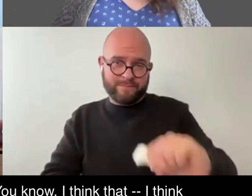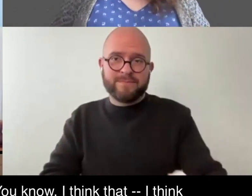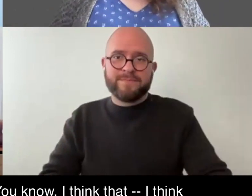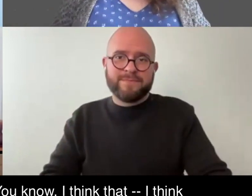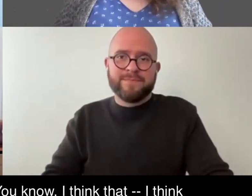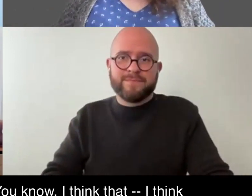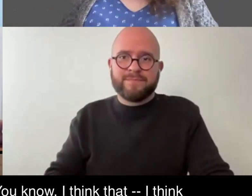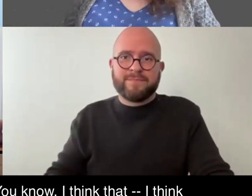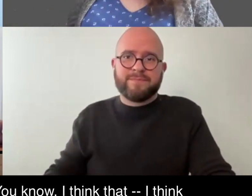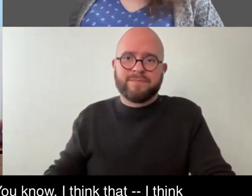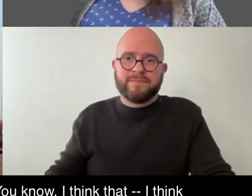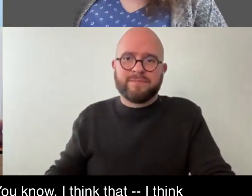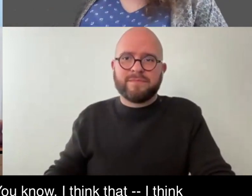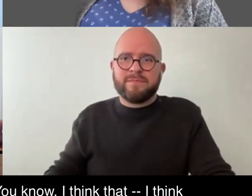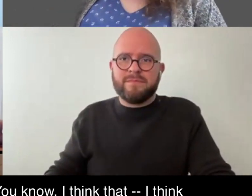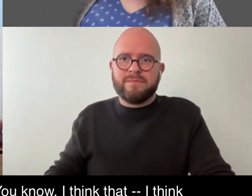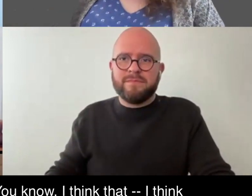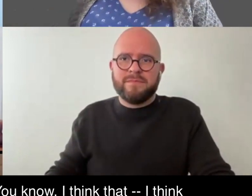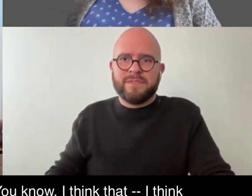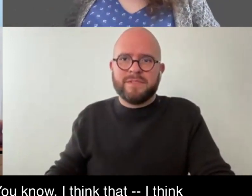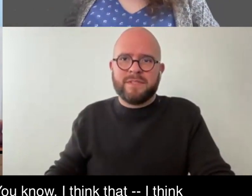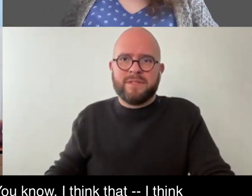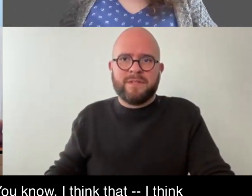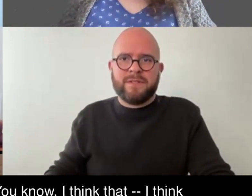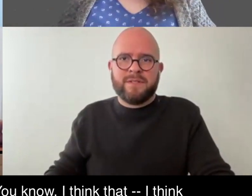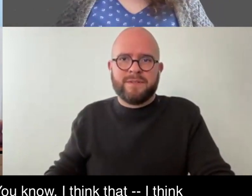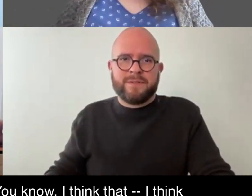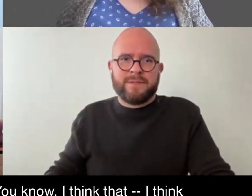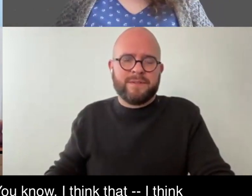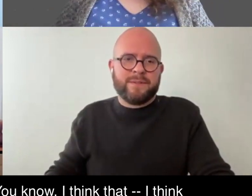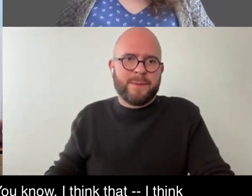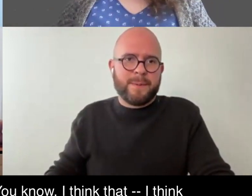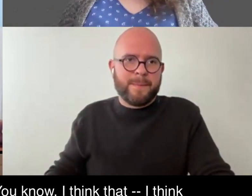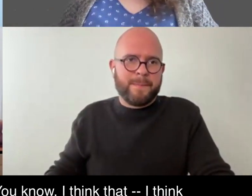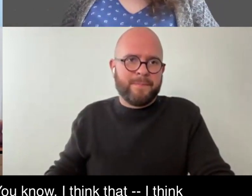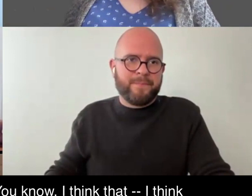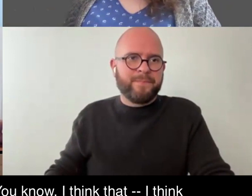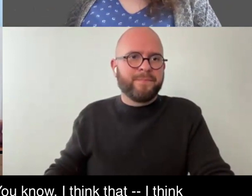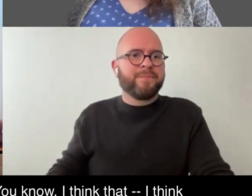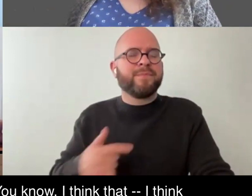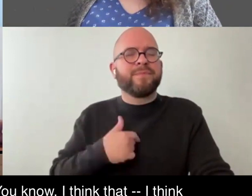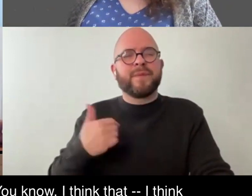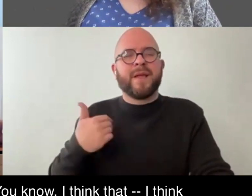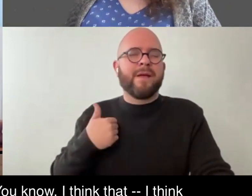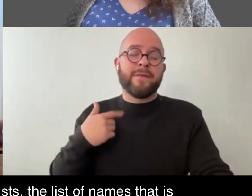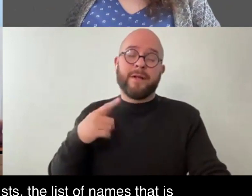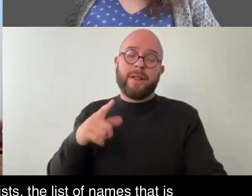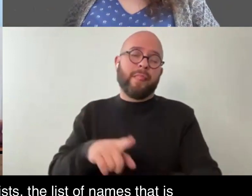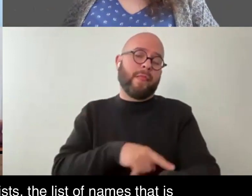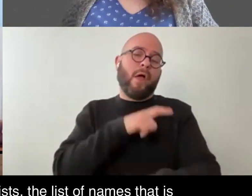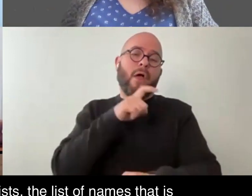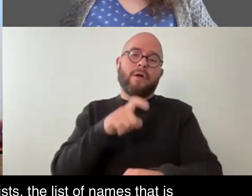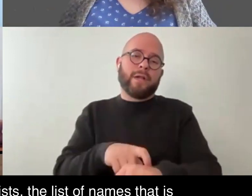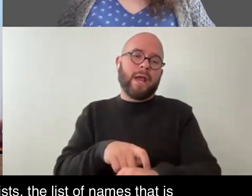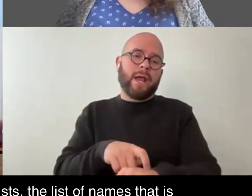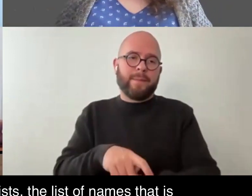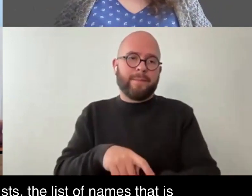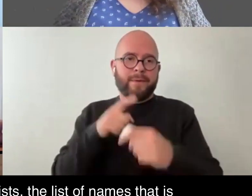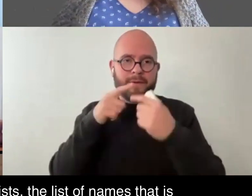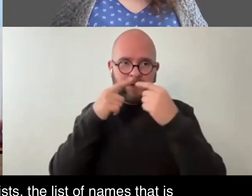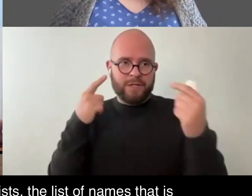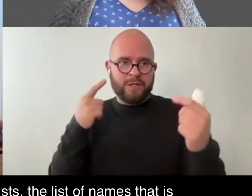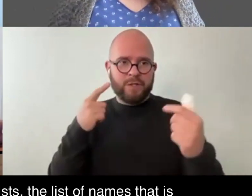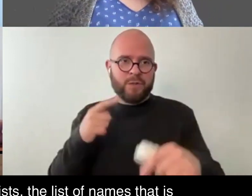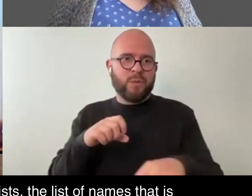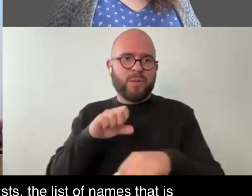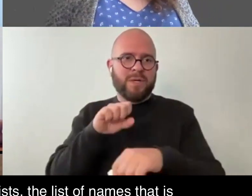think about I have a long time allergy to synagogue Misha Berach list,